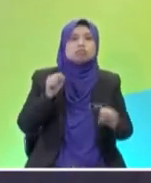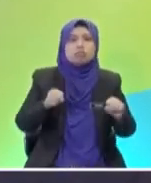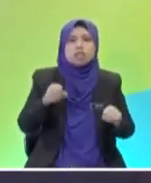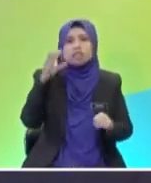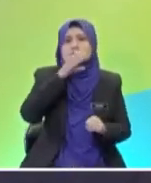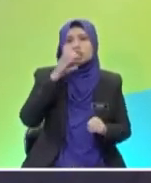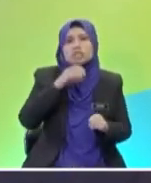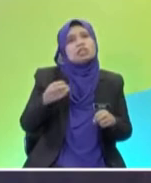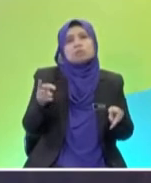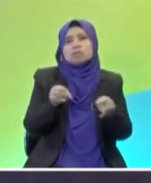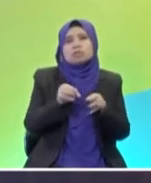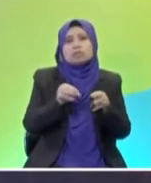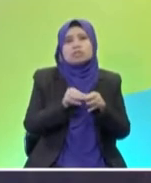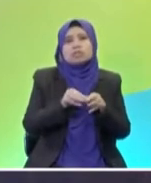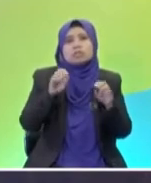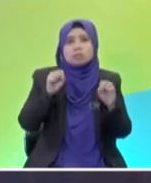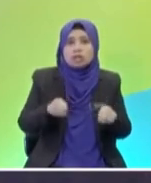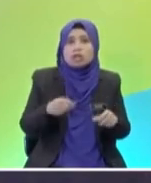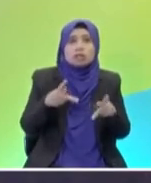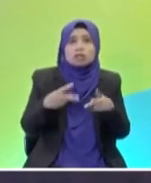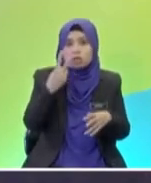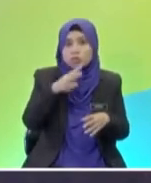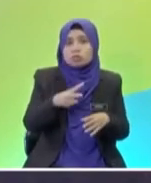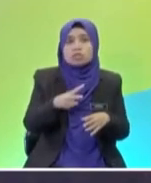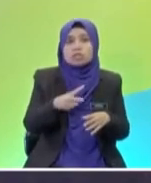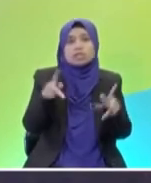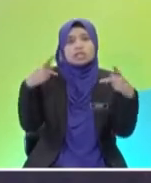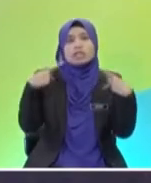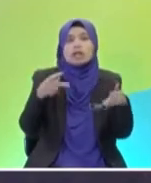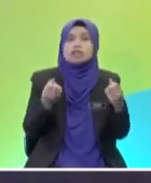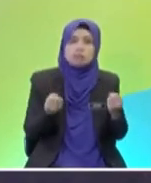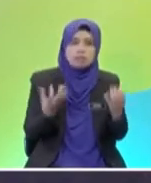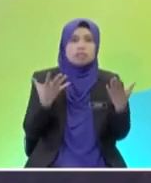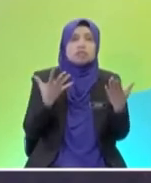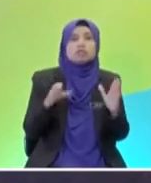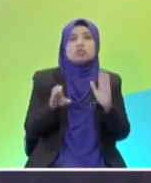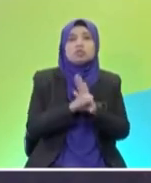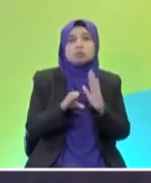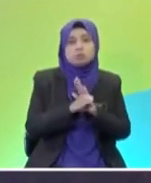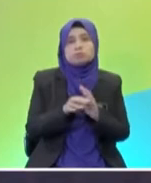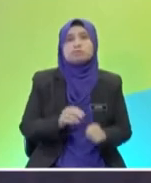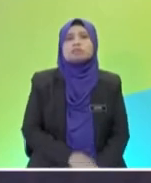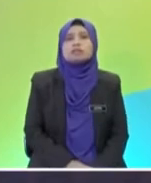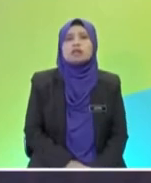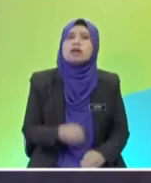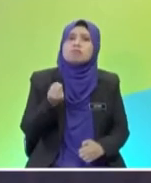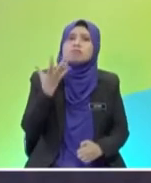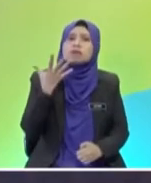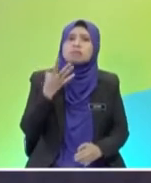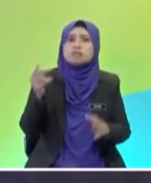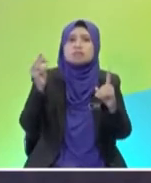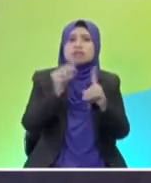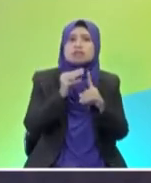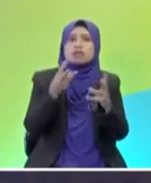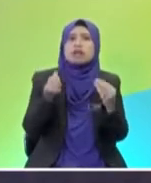from outside, wherever you go for shopping mall, you can find all these products. Right. Yep. And teacher, how many marks should you give our pupils for